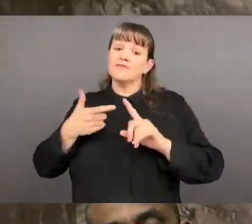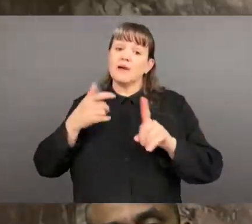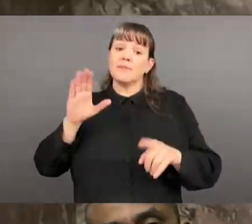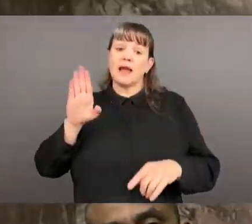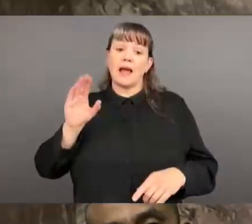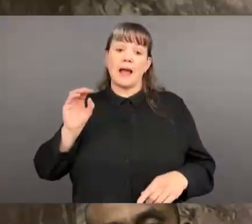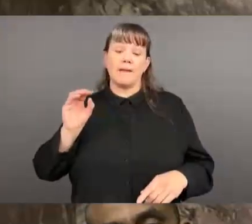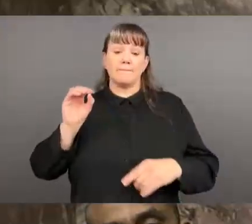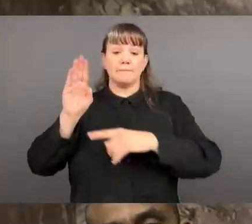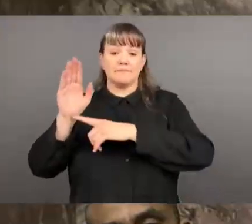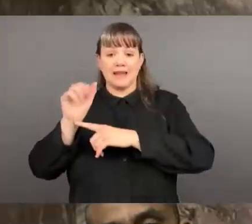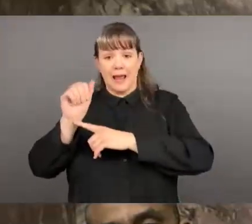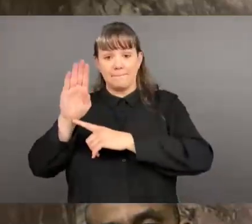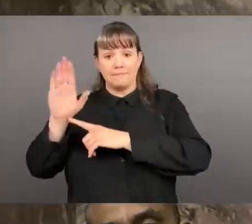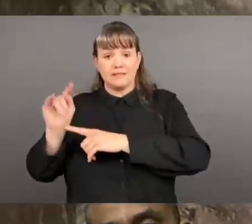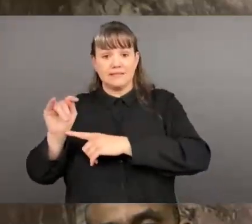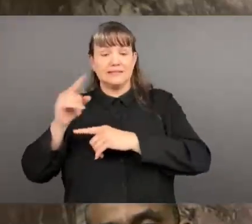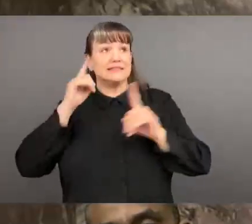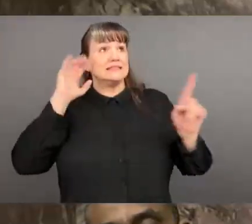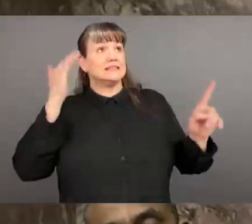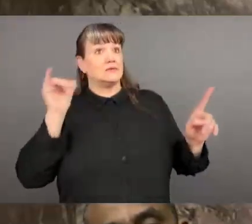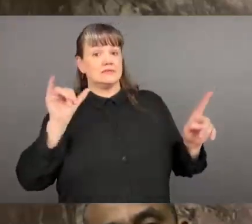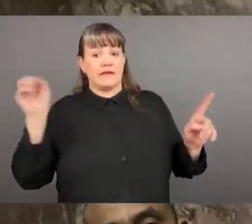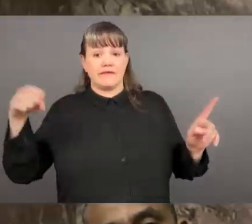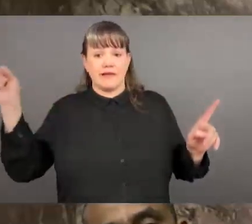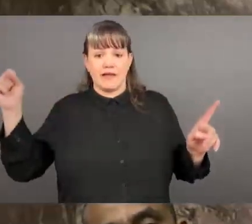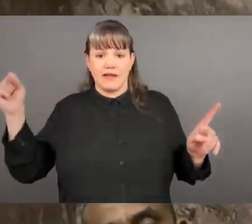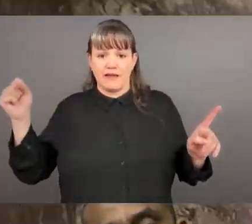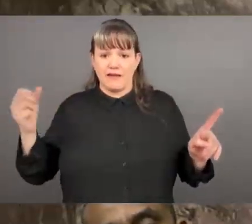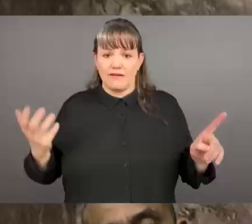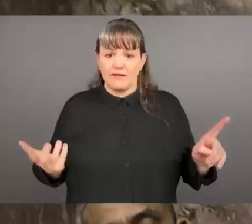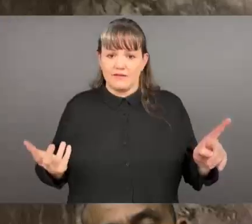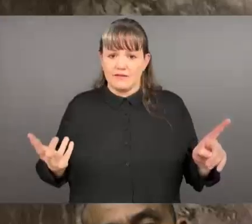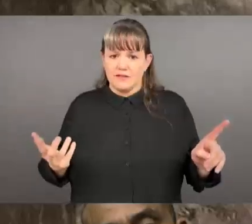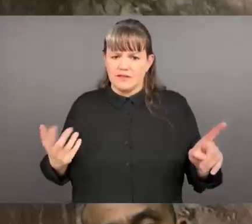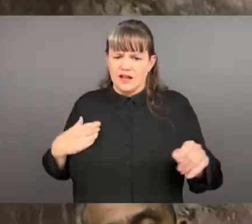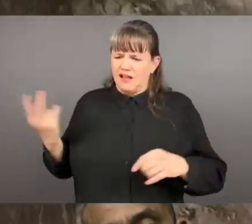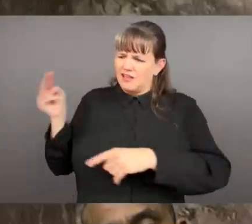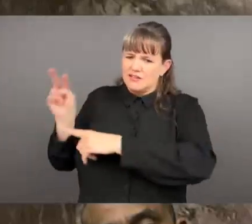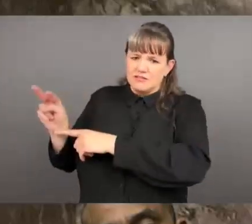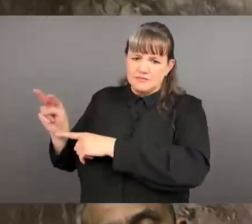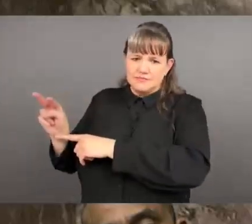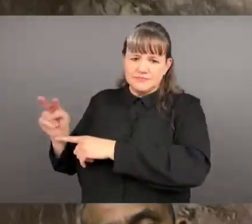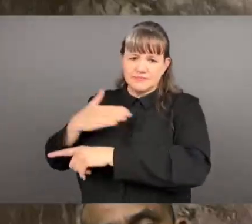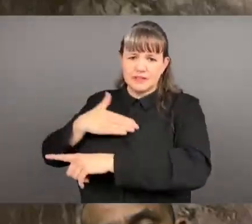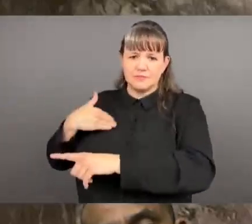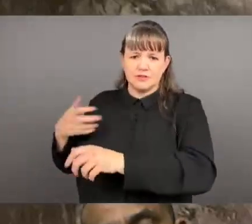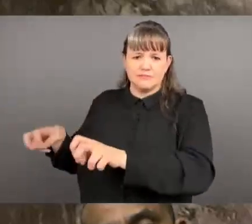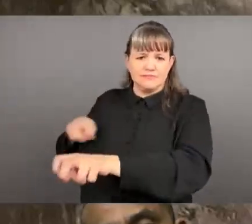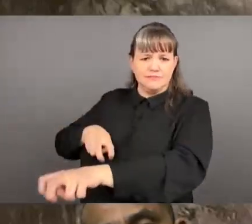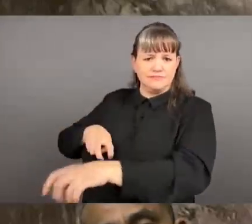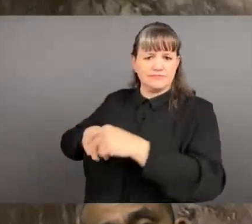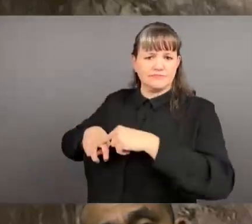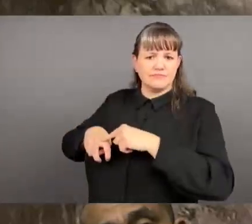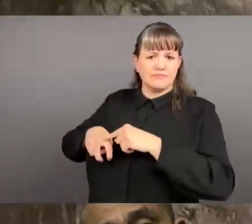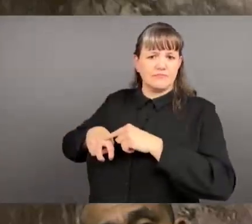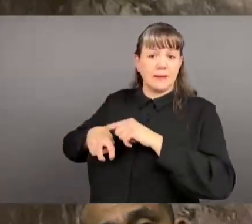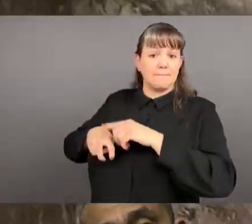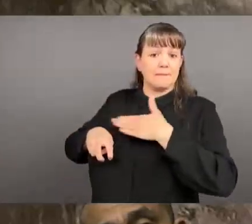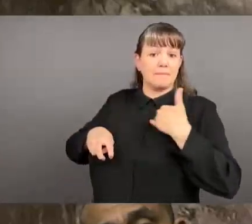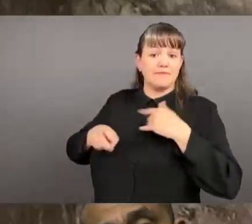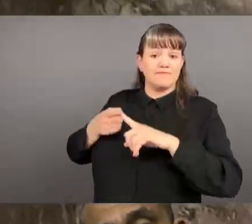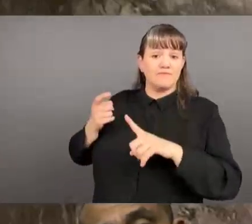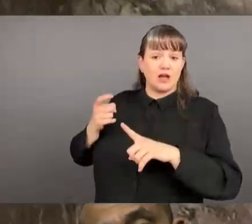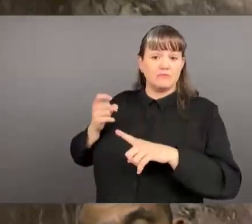statements that the member sitting right behind him, the member from Surrey Serpentine, who, calm